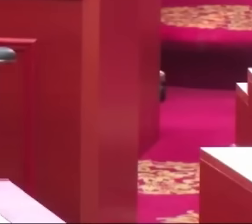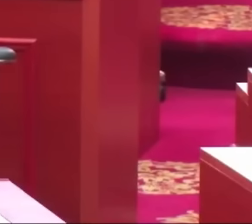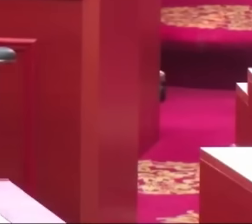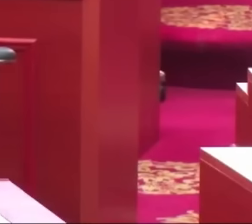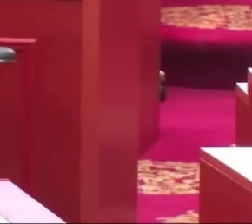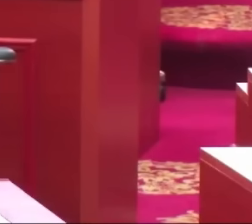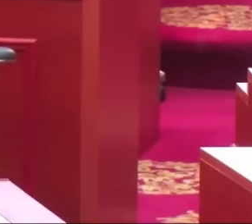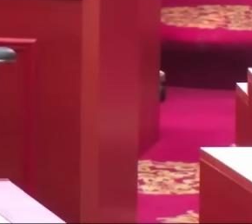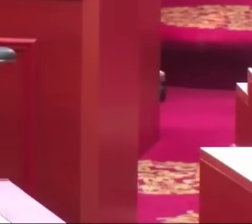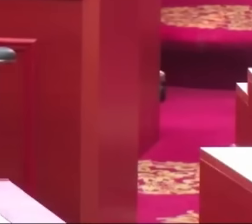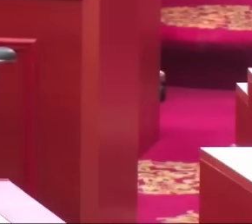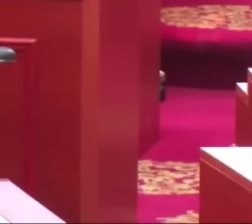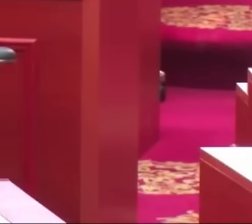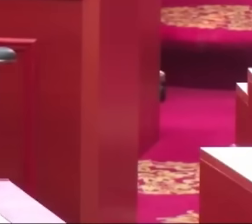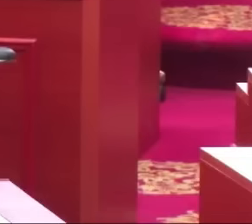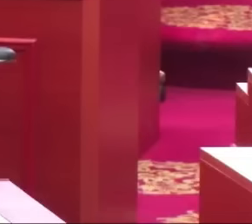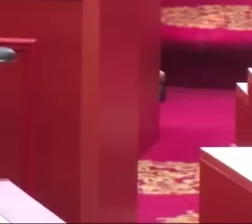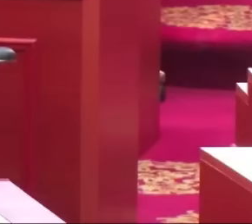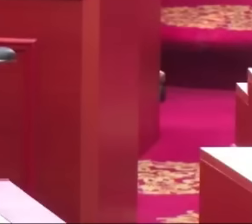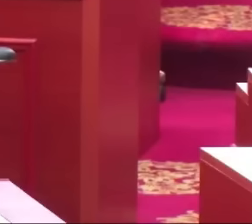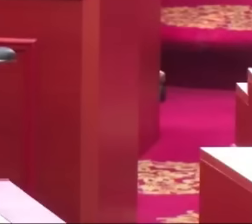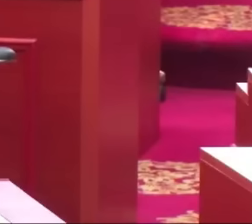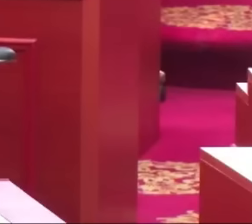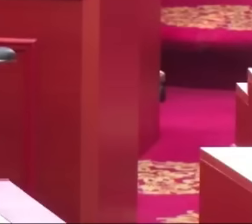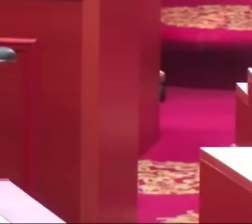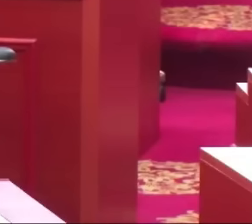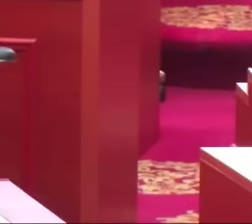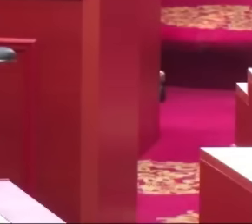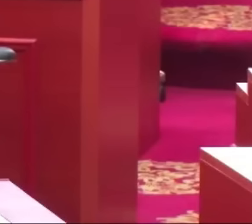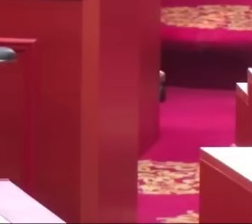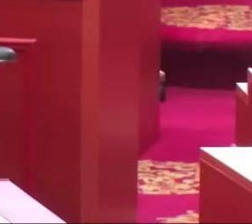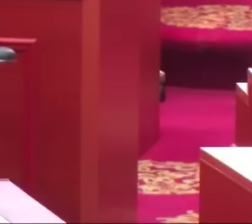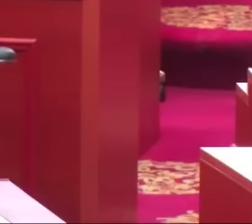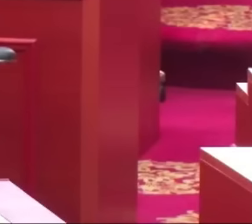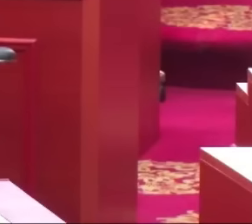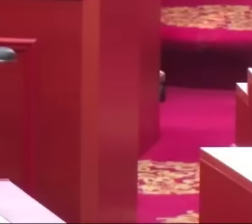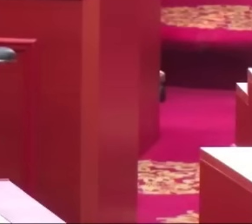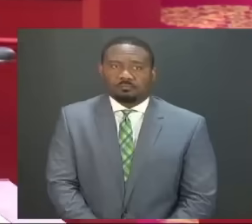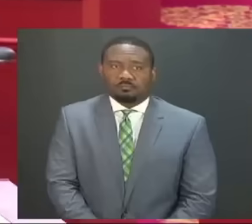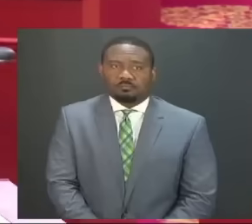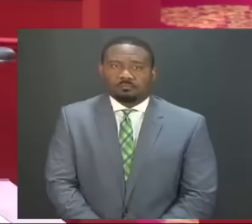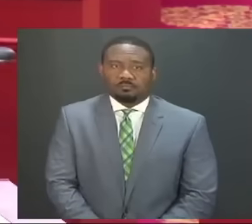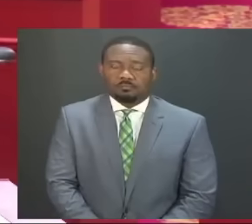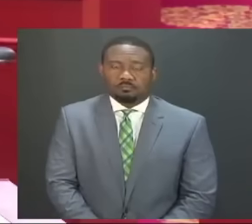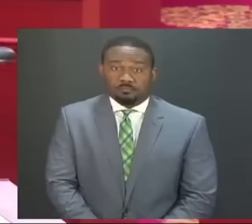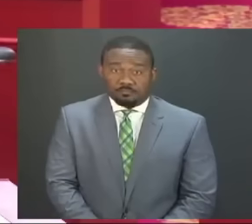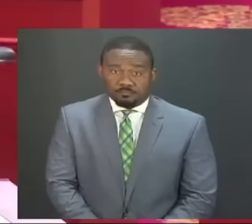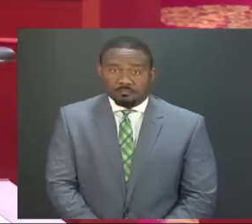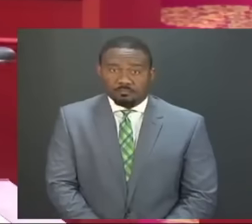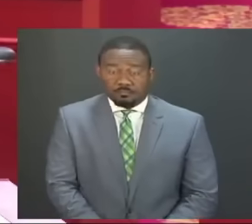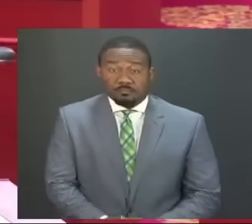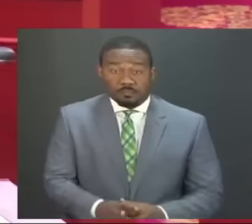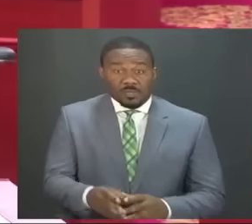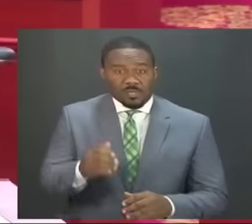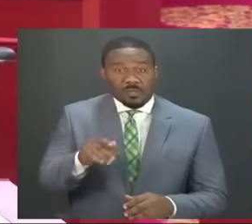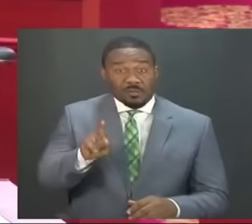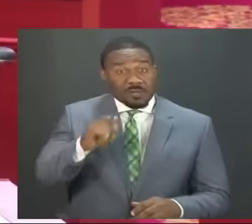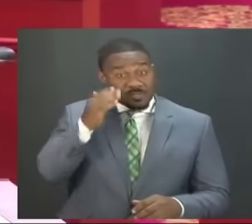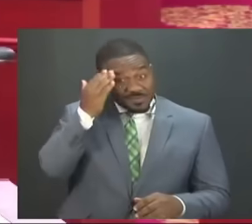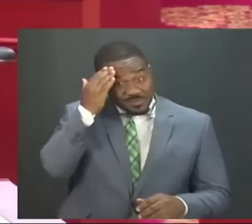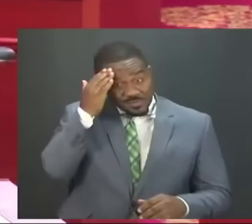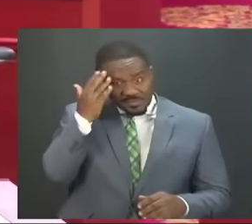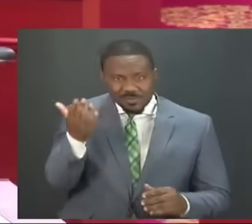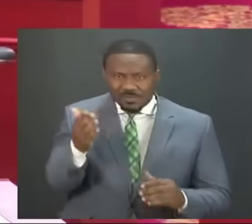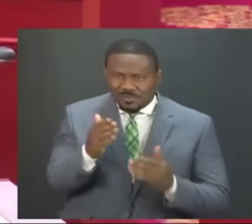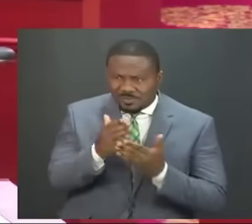down. If anything at all, you know that some aspects of the infrastructure have been enhanced. So the elevators